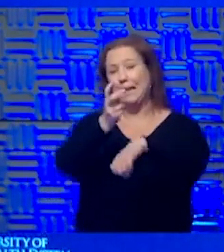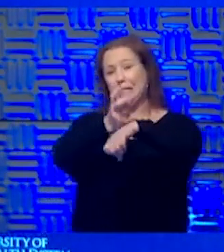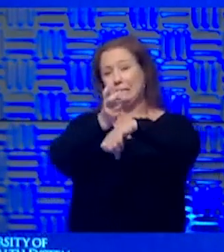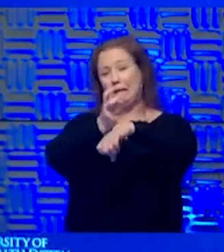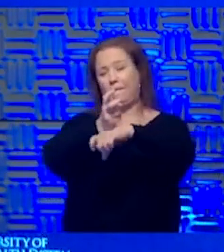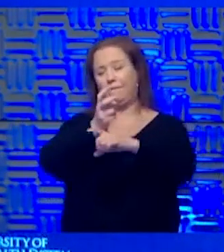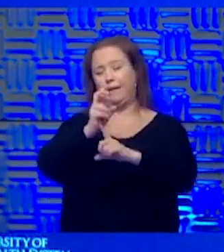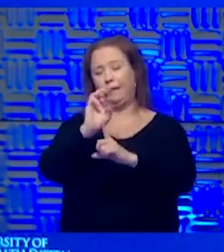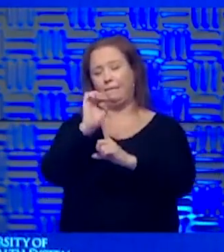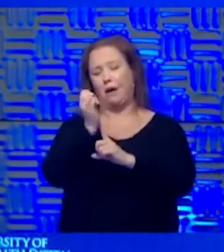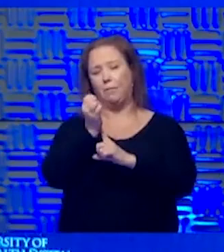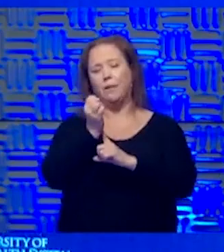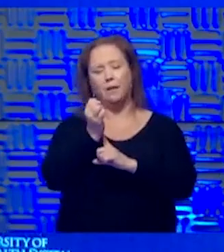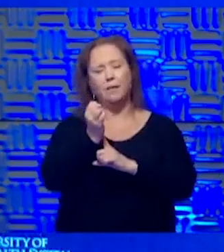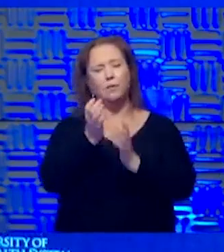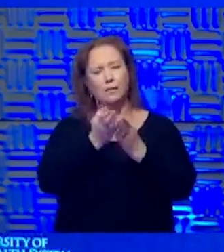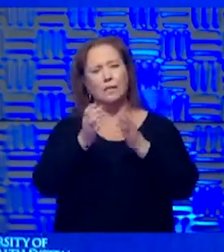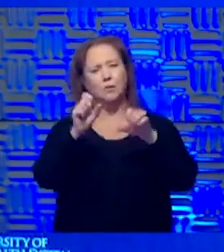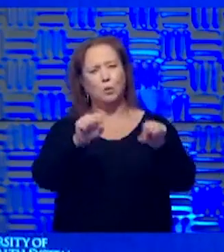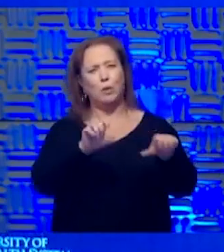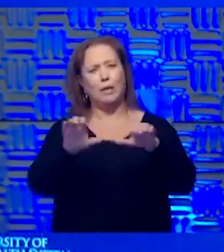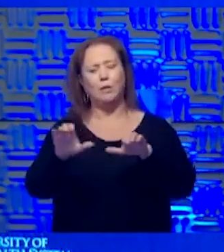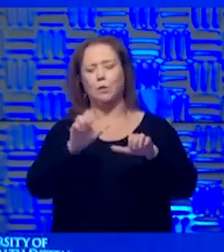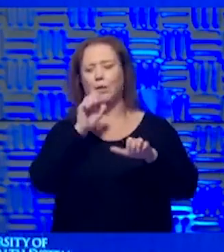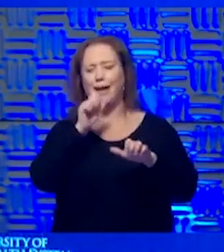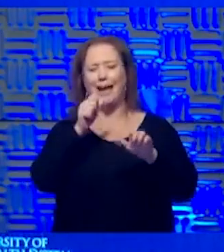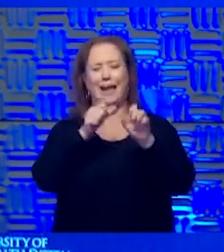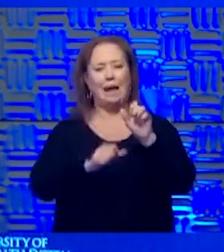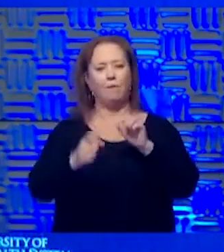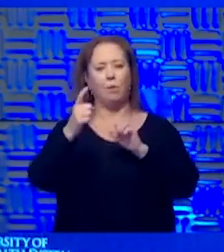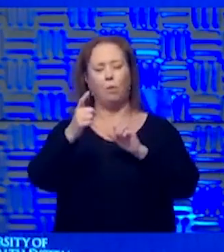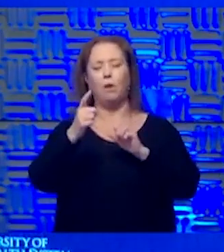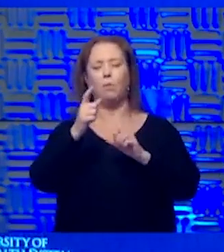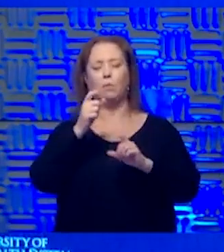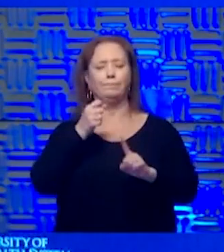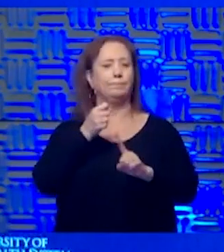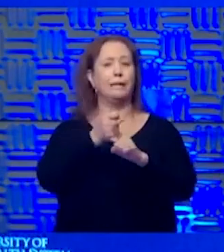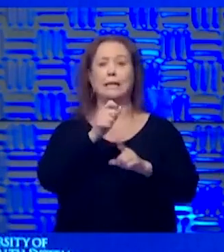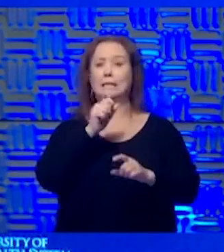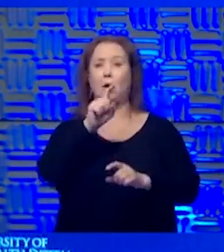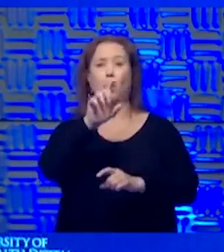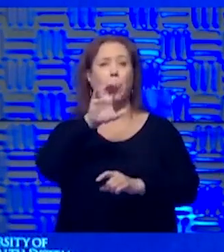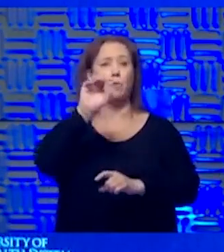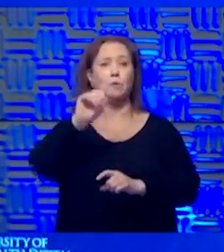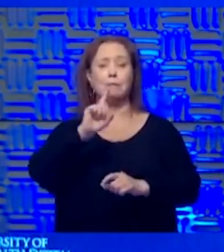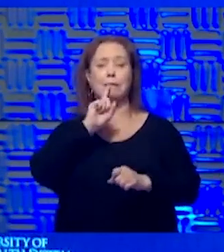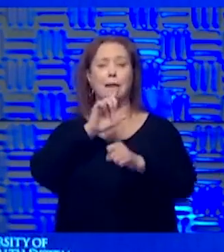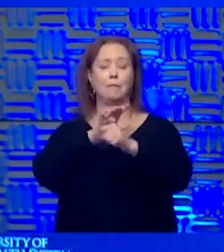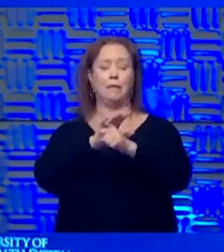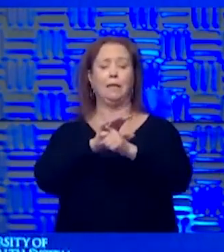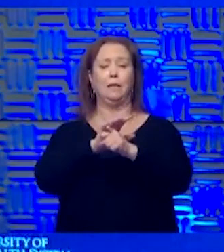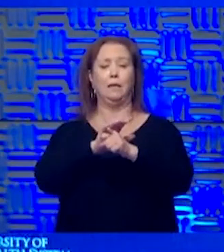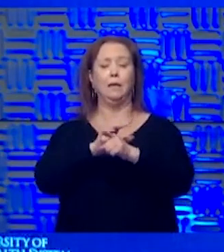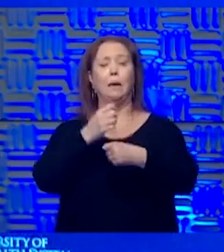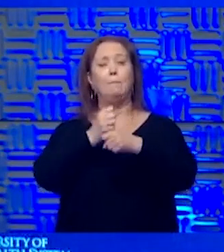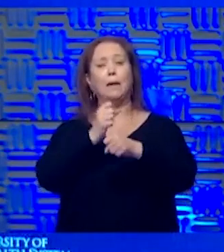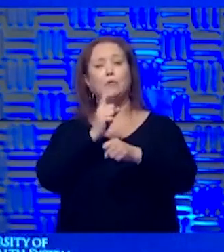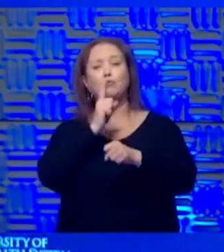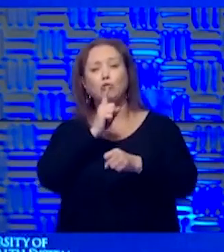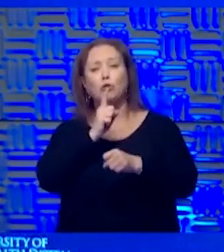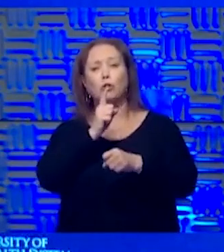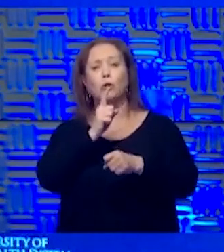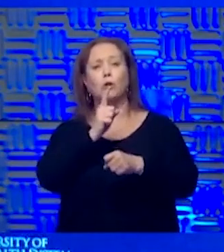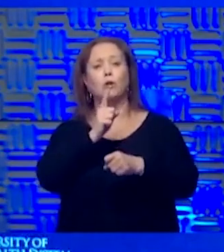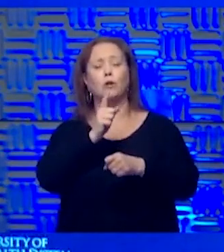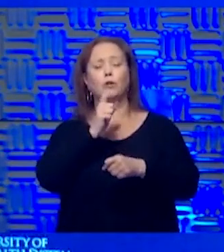tough environment, but there are things you can do because not everybody gets it. It's not a guarantee, and there's really nothing more than you can do. But make sure you take good care of yourself. Don't drink a